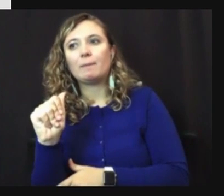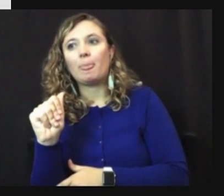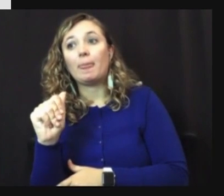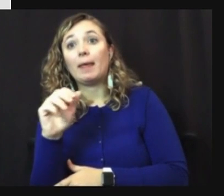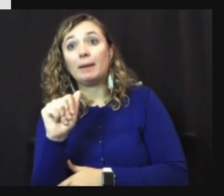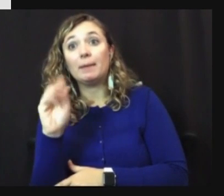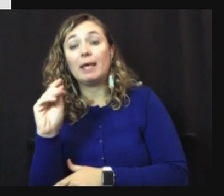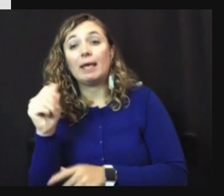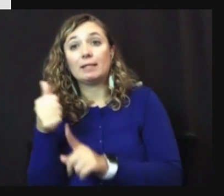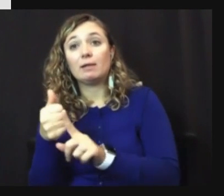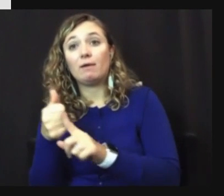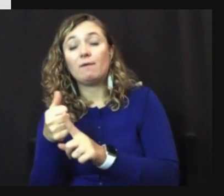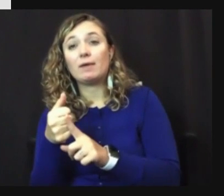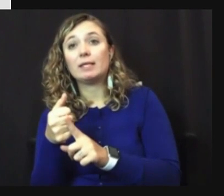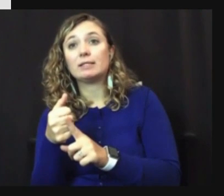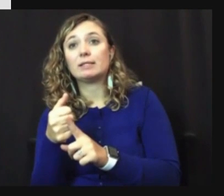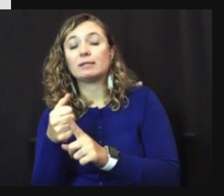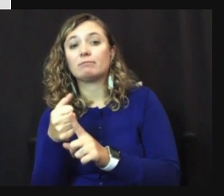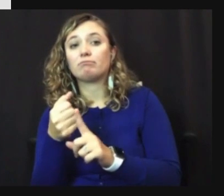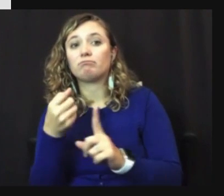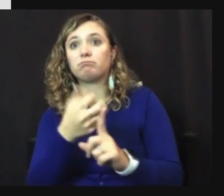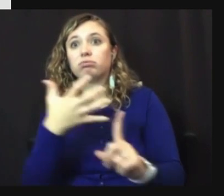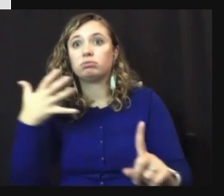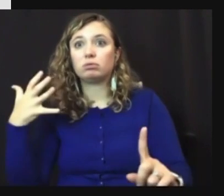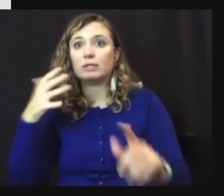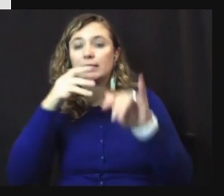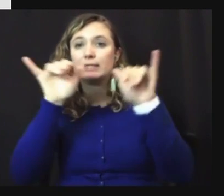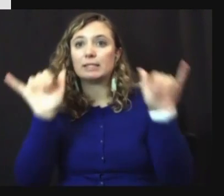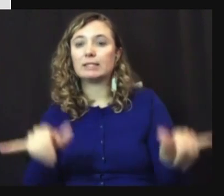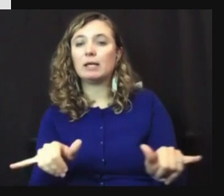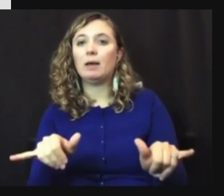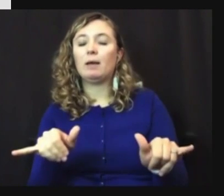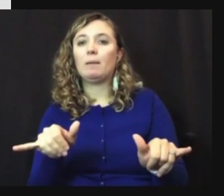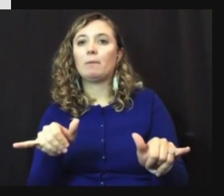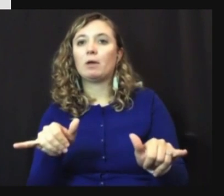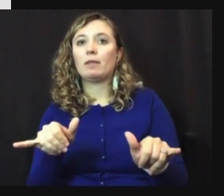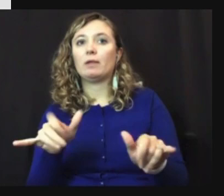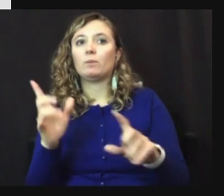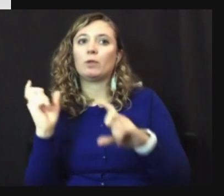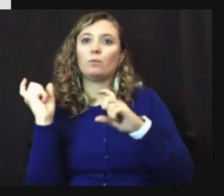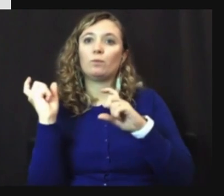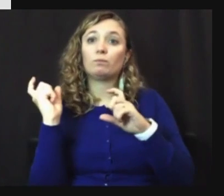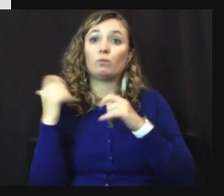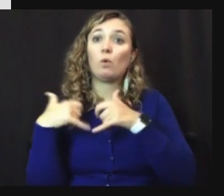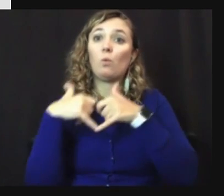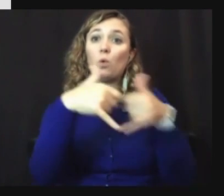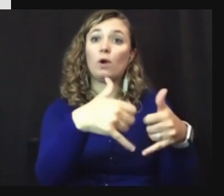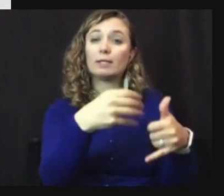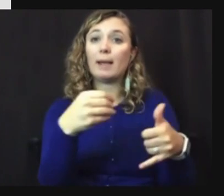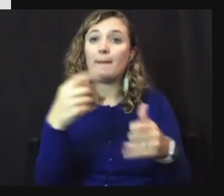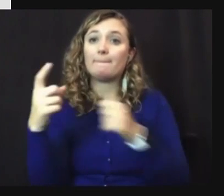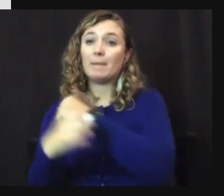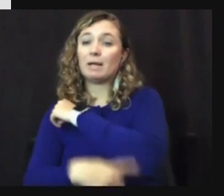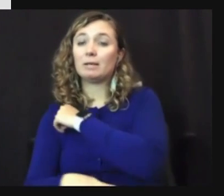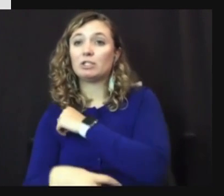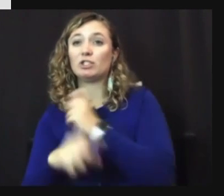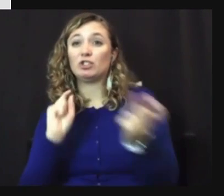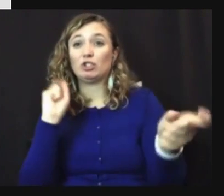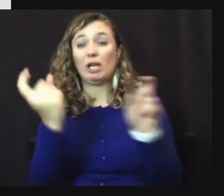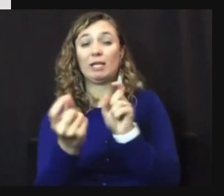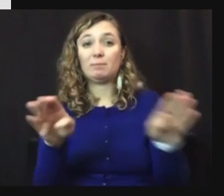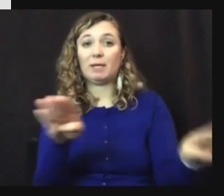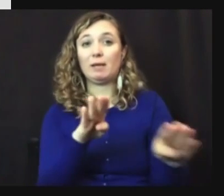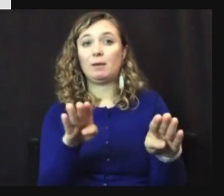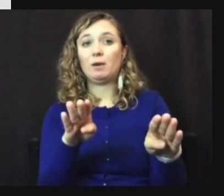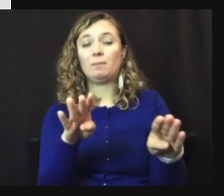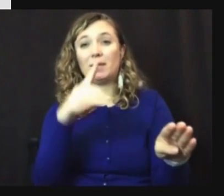punishments in order to change behavior from a socially unacceptable